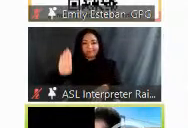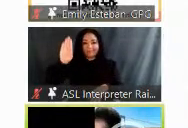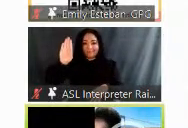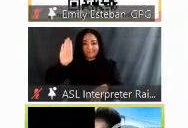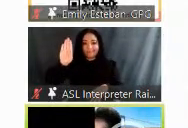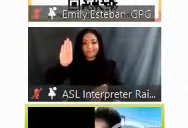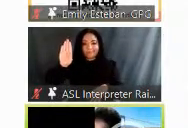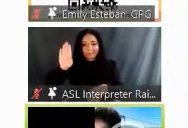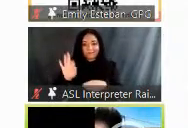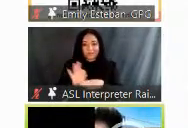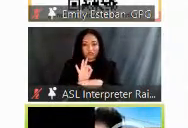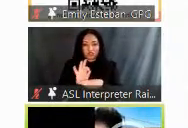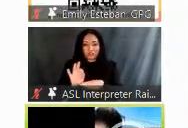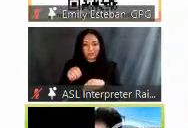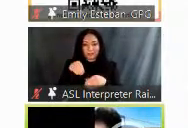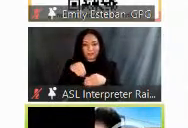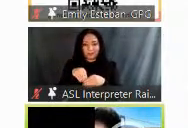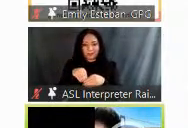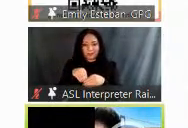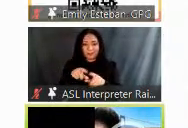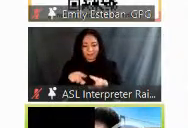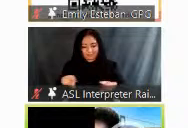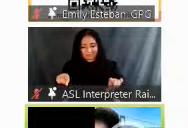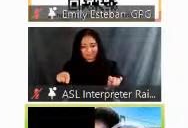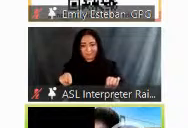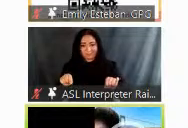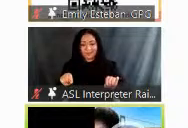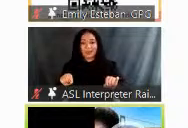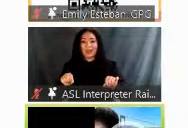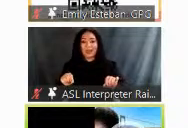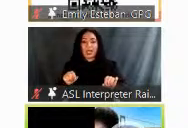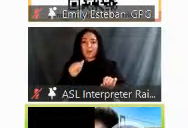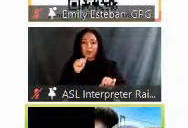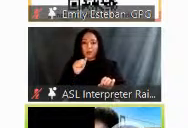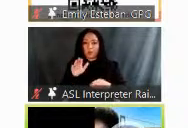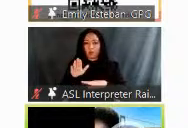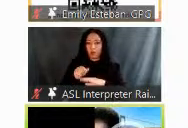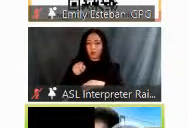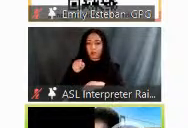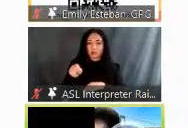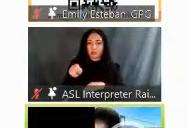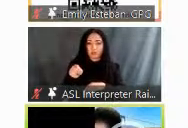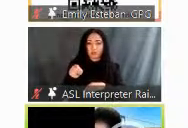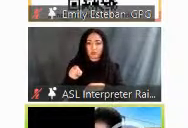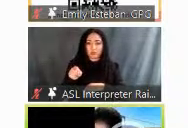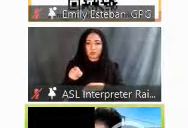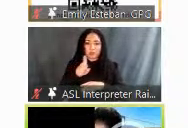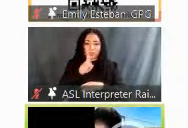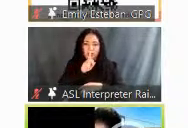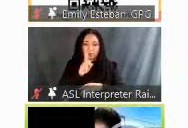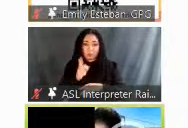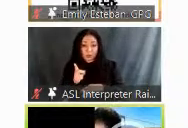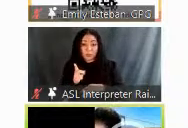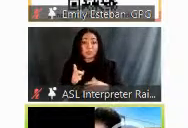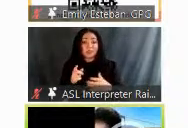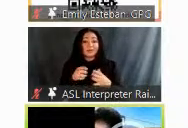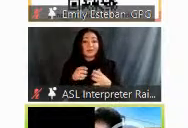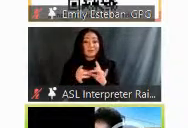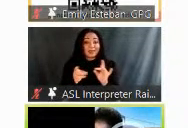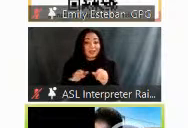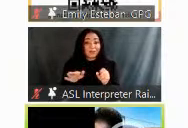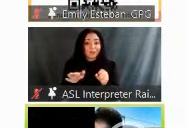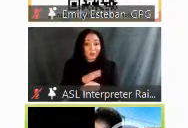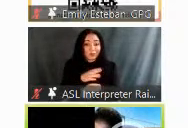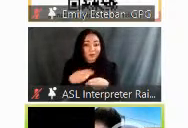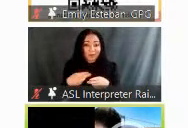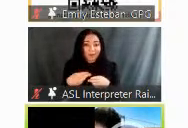function in the participant panel, and we will call on you to unmute yourself. Please state your full name and any affiliation